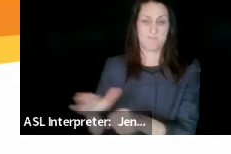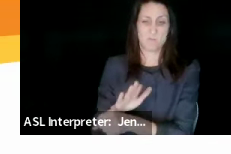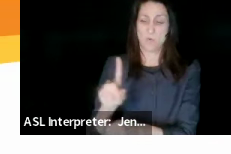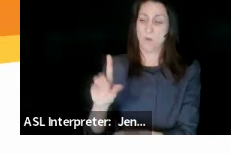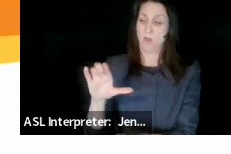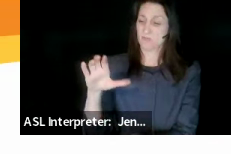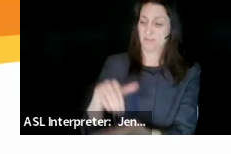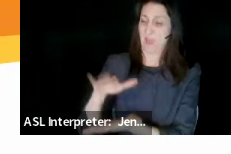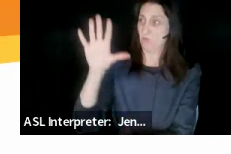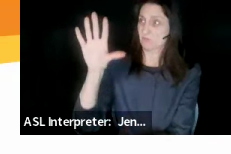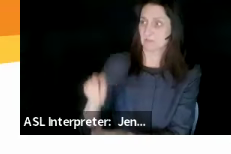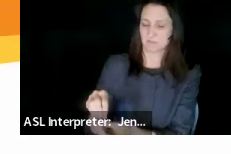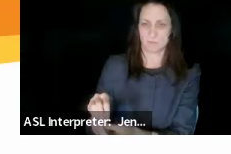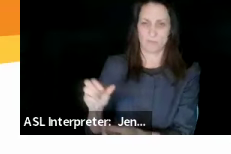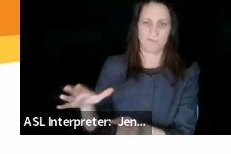Reeve Foundation. If it's